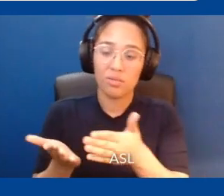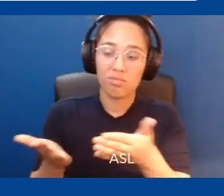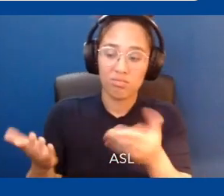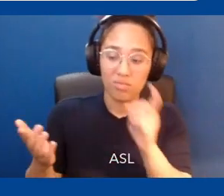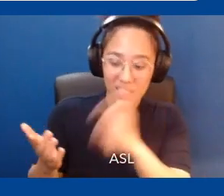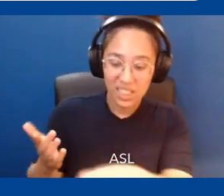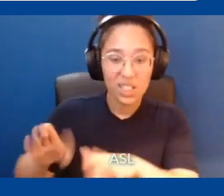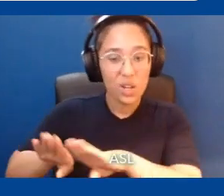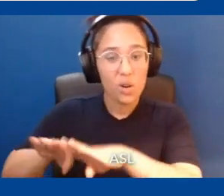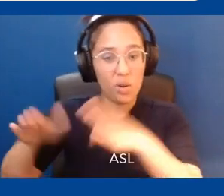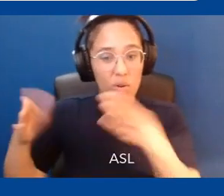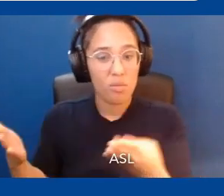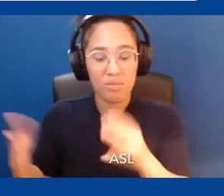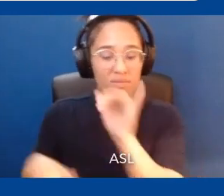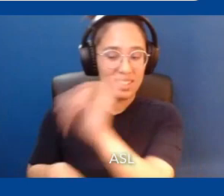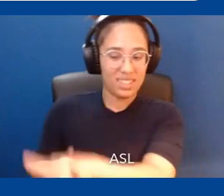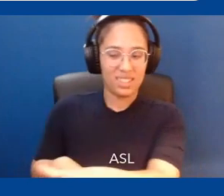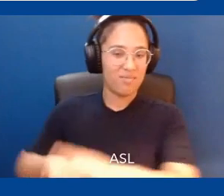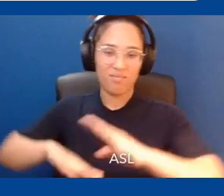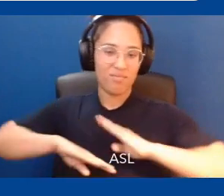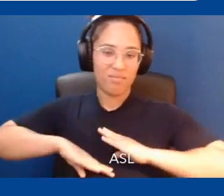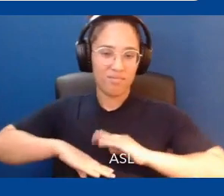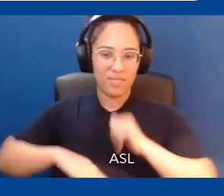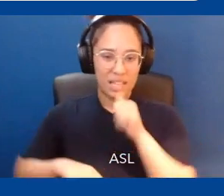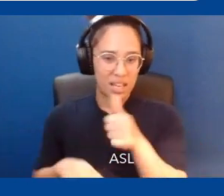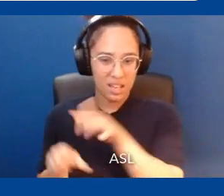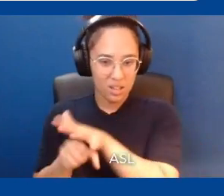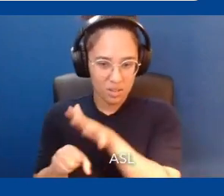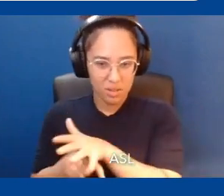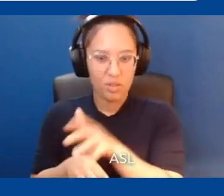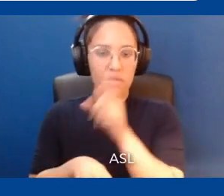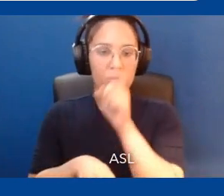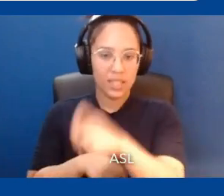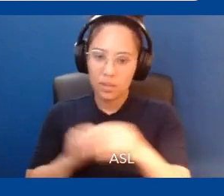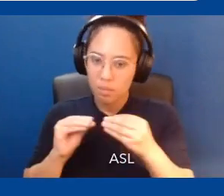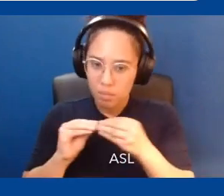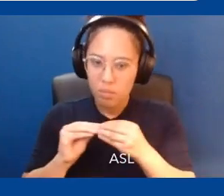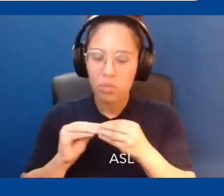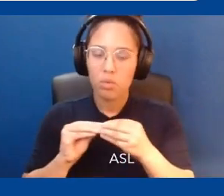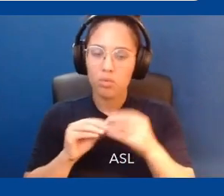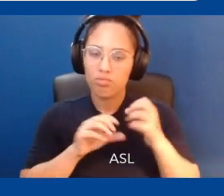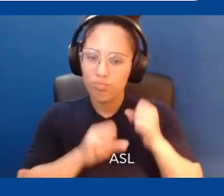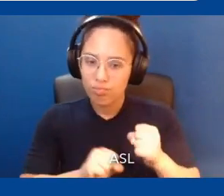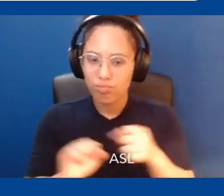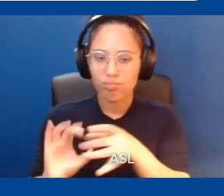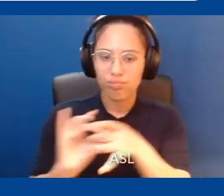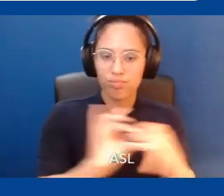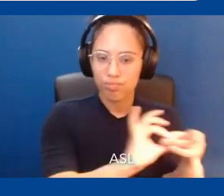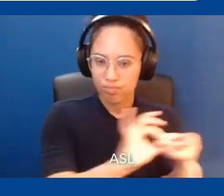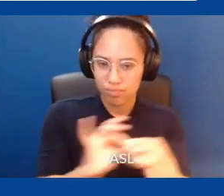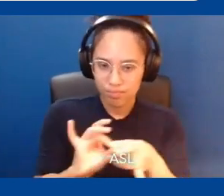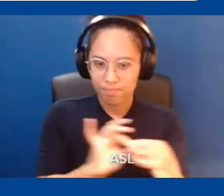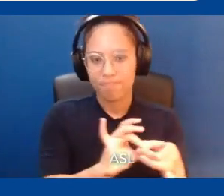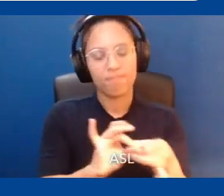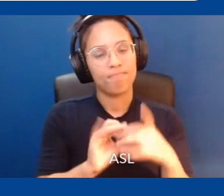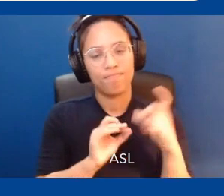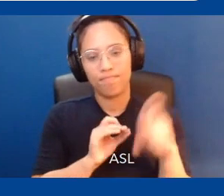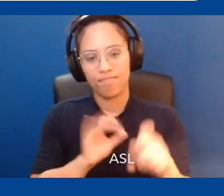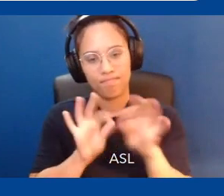have to do more, which is to establish this relationship through an object. So it's kind of